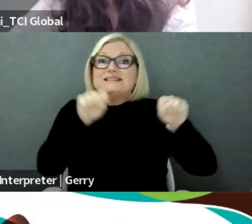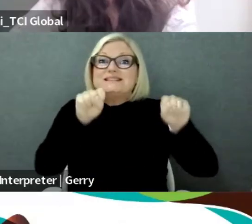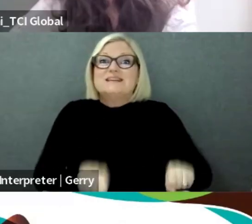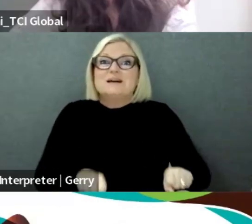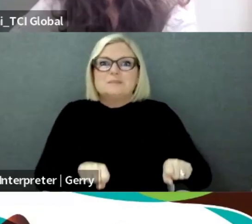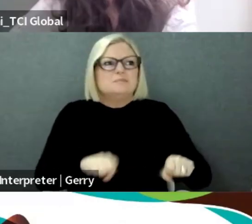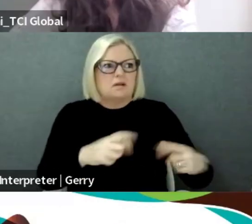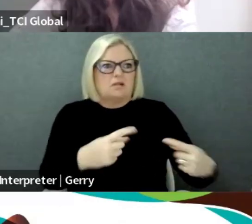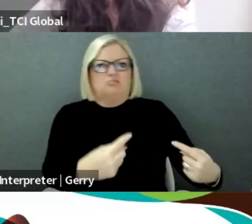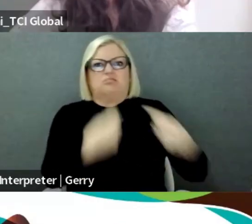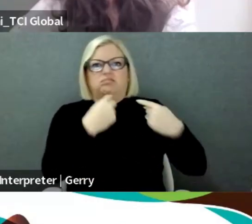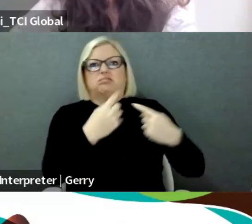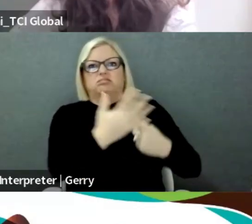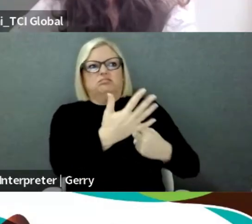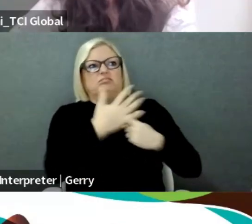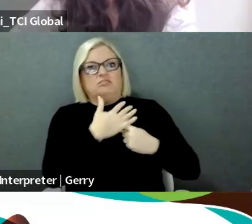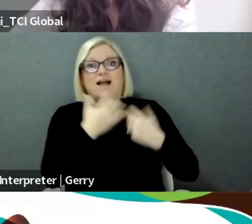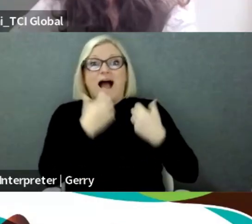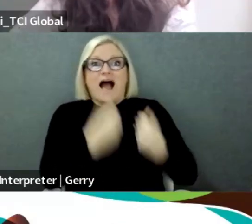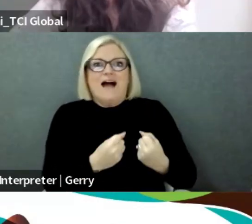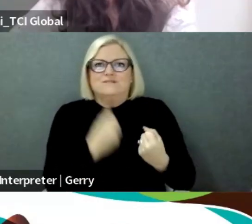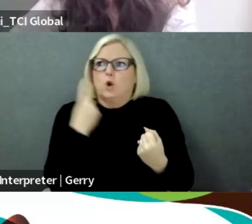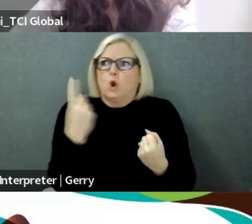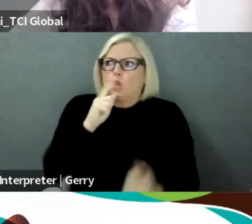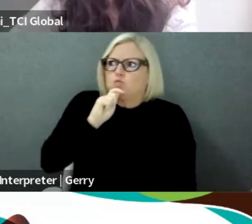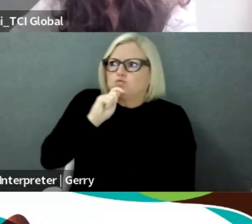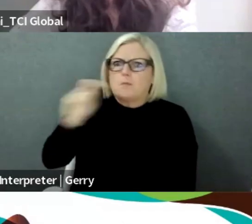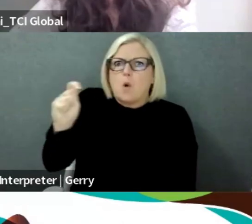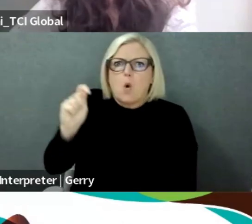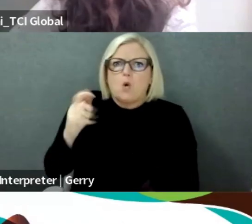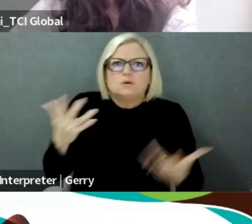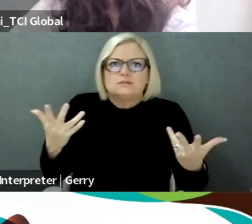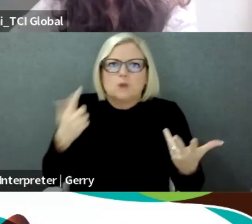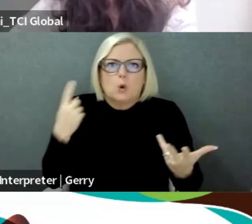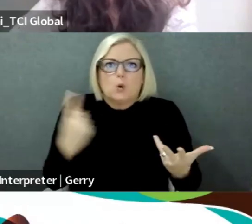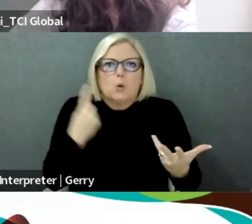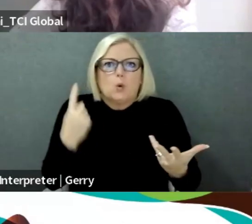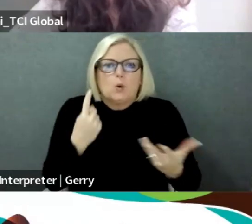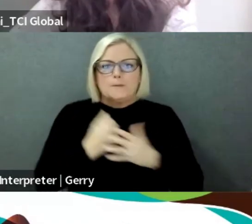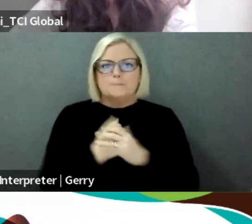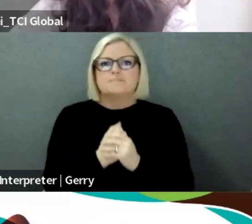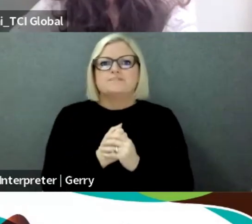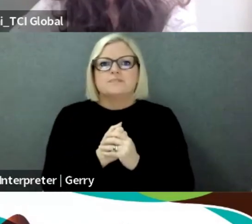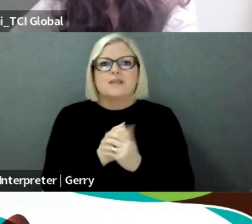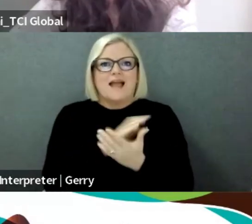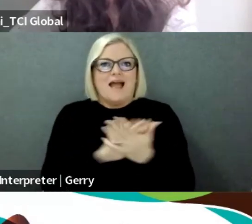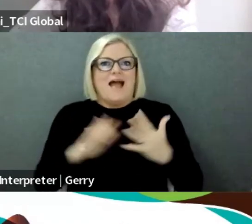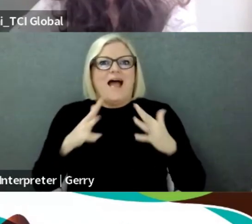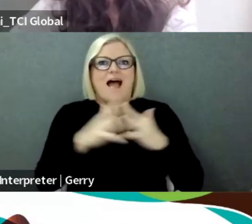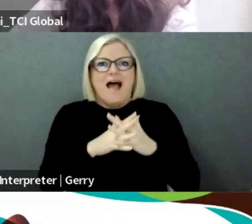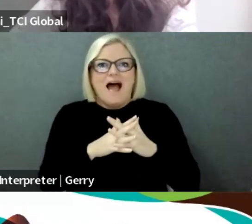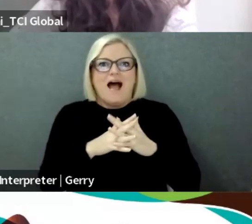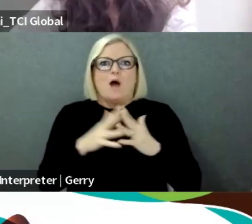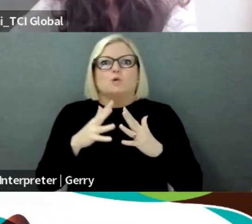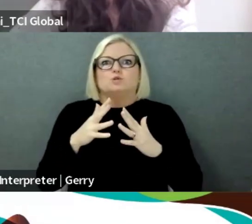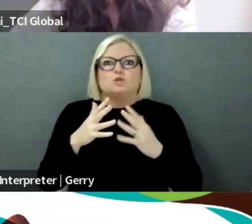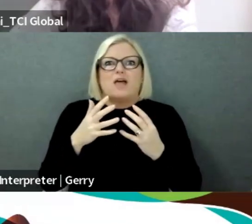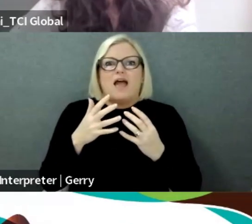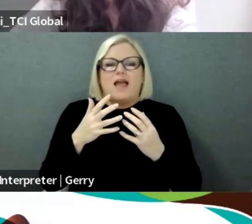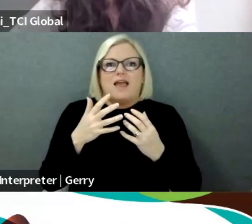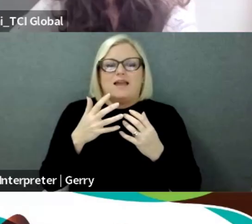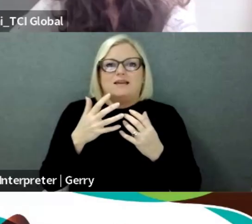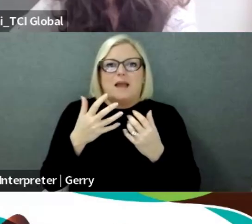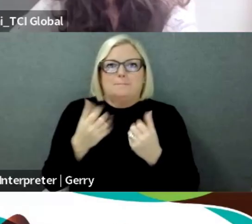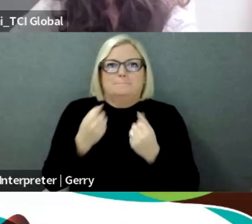critical enablers for getting visibility and reparations for trauma and abuse that are happening to people